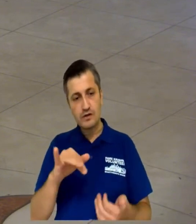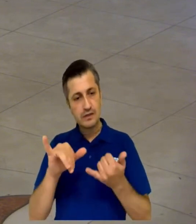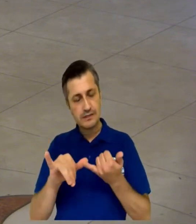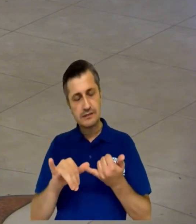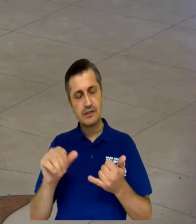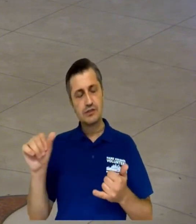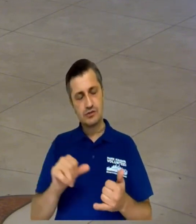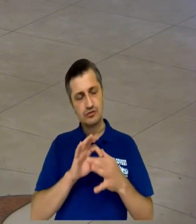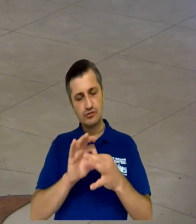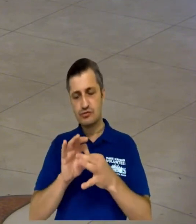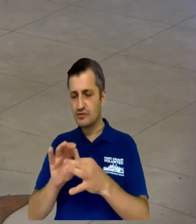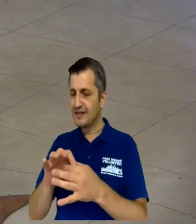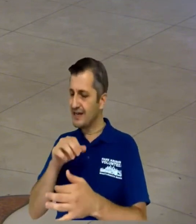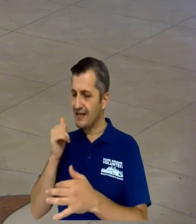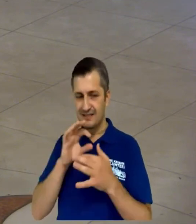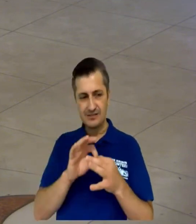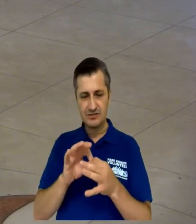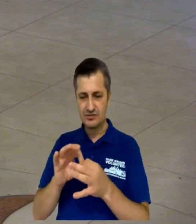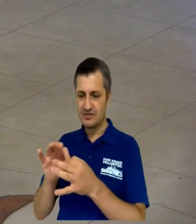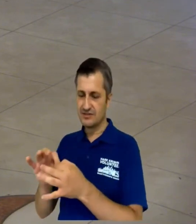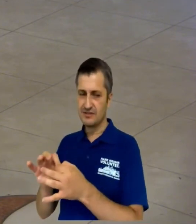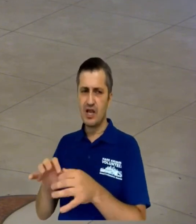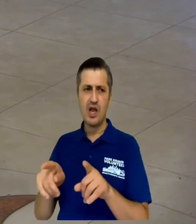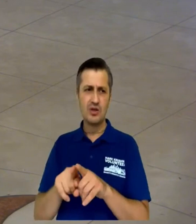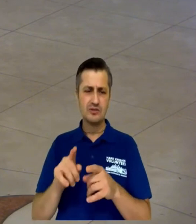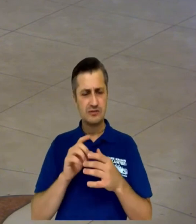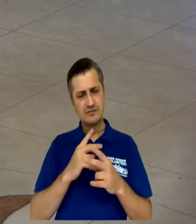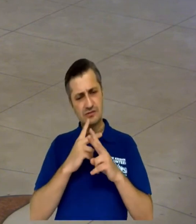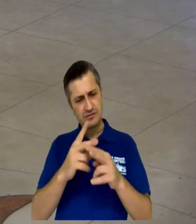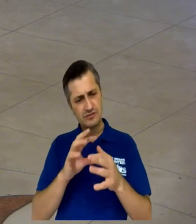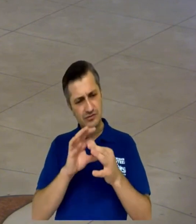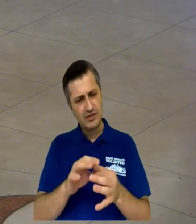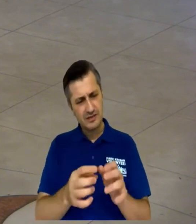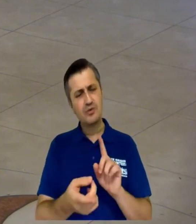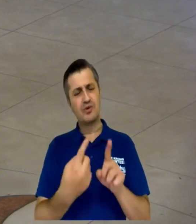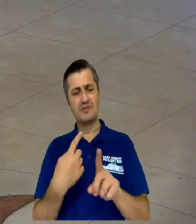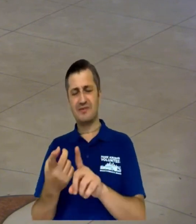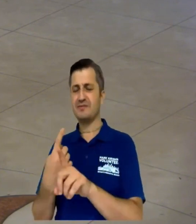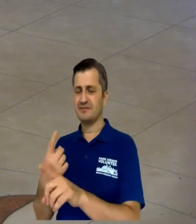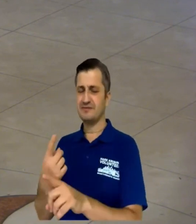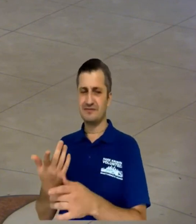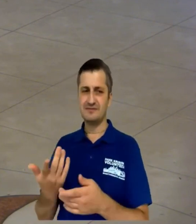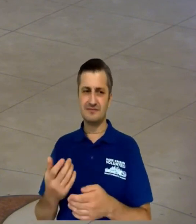nicely? You also get that reciprocation in return, It's not one way, So